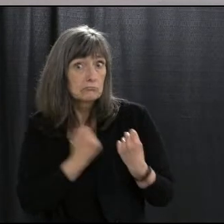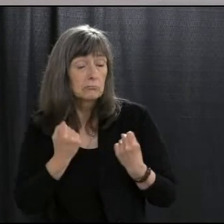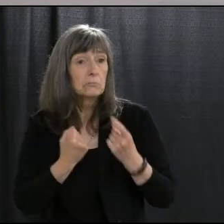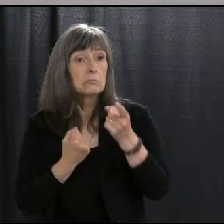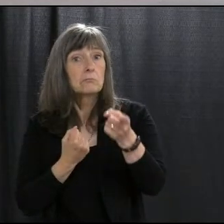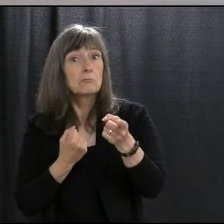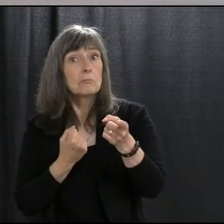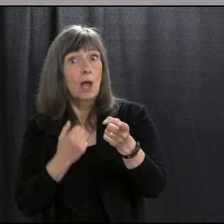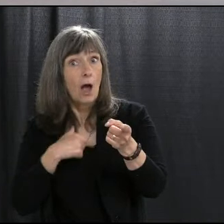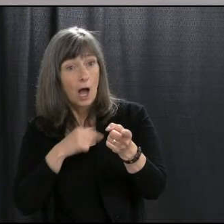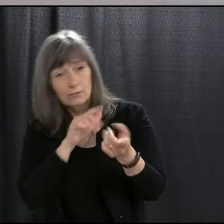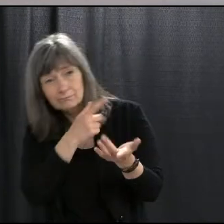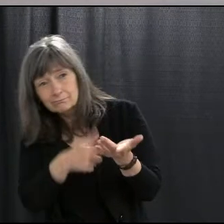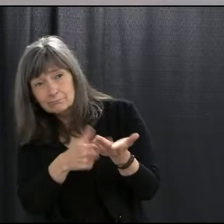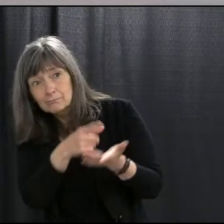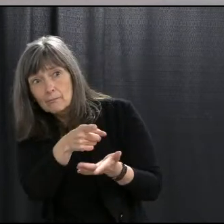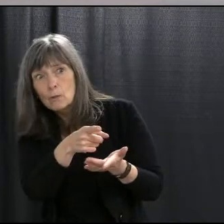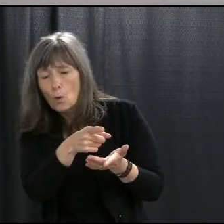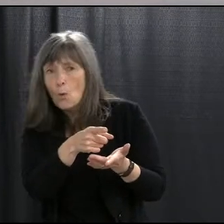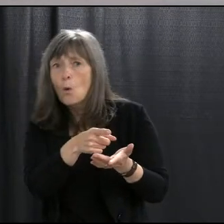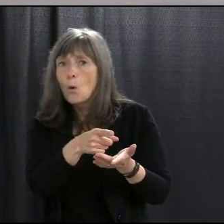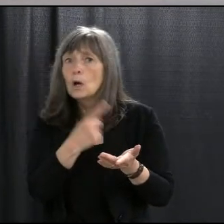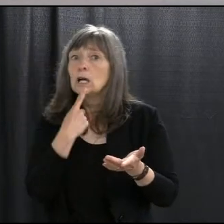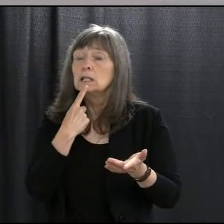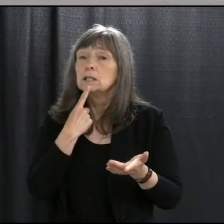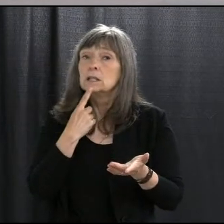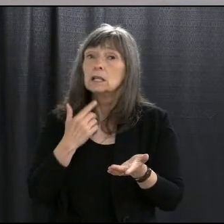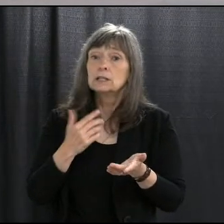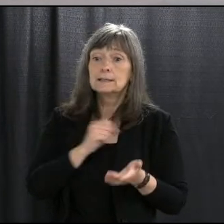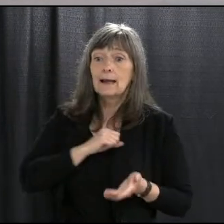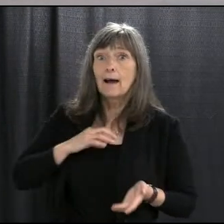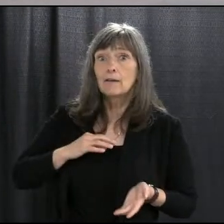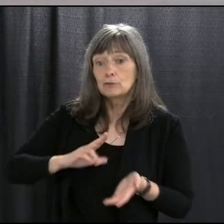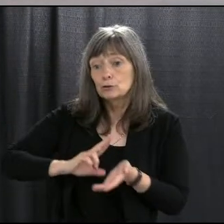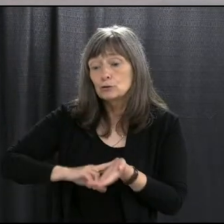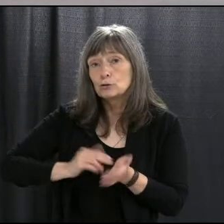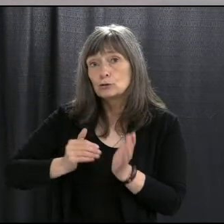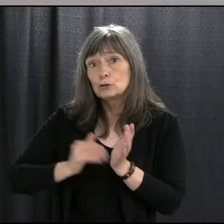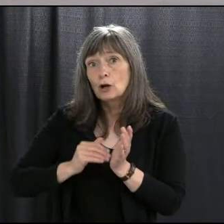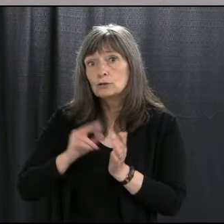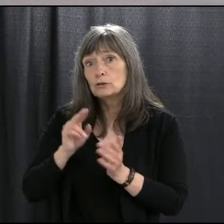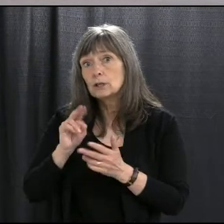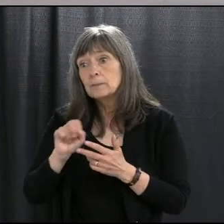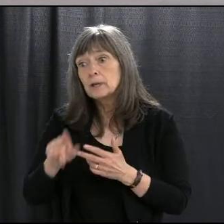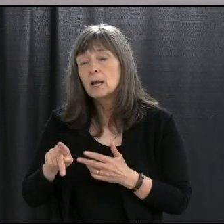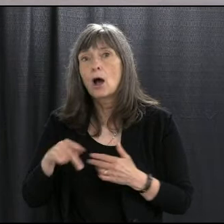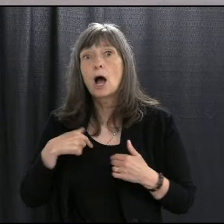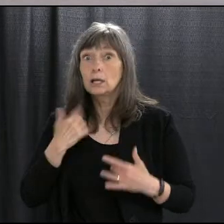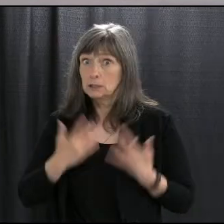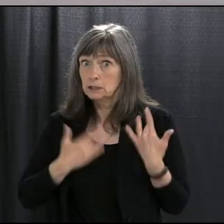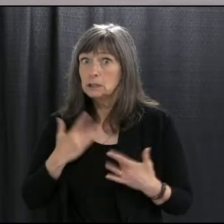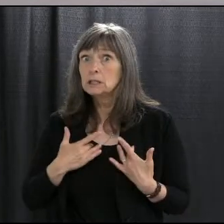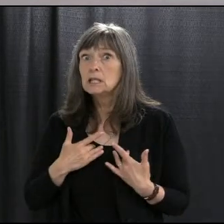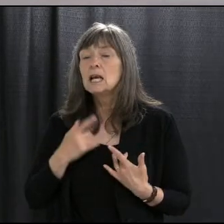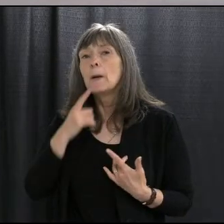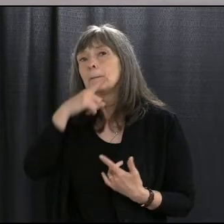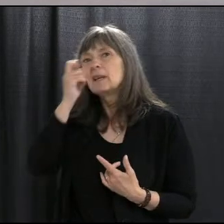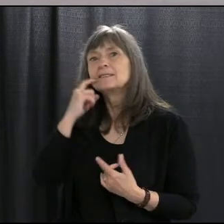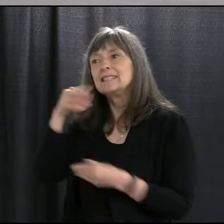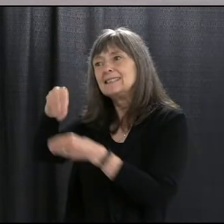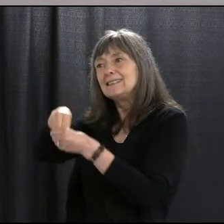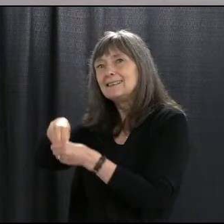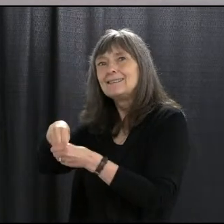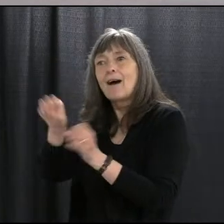medical professionals are excited about the fact that, you know, they can kind of leave the office, so to speak, get out